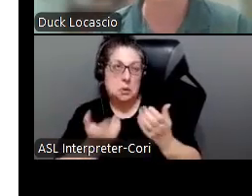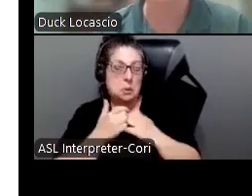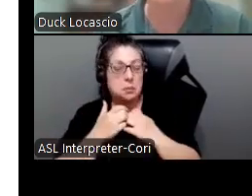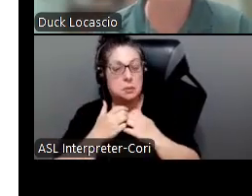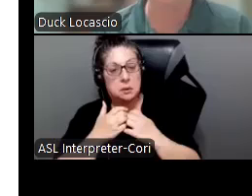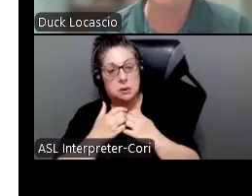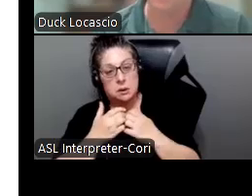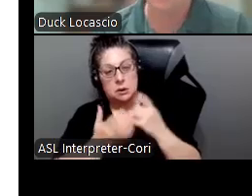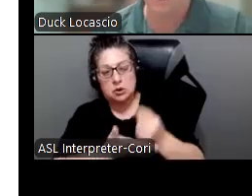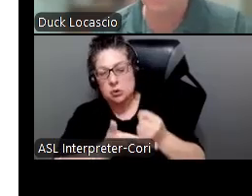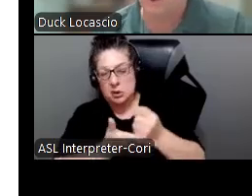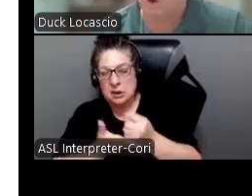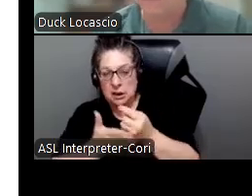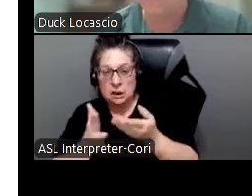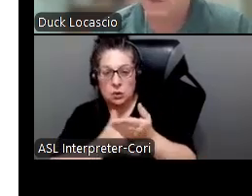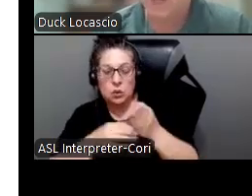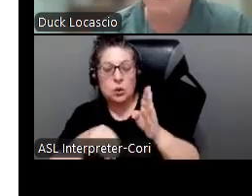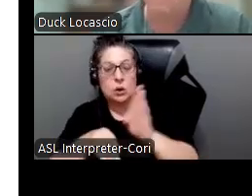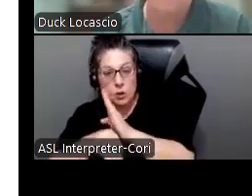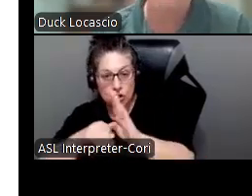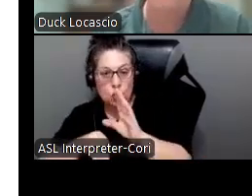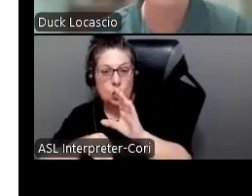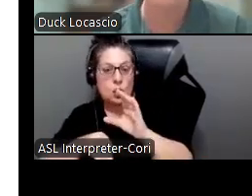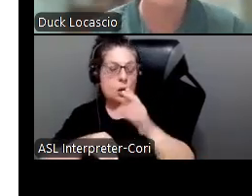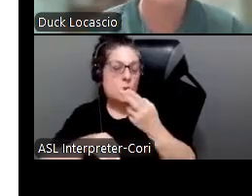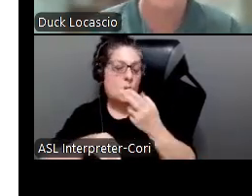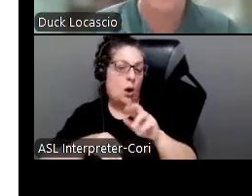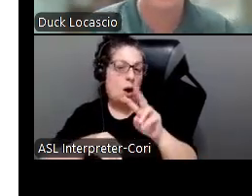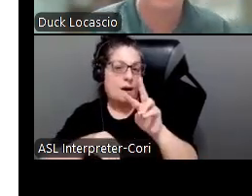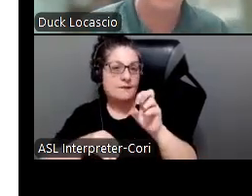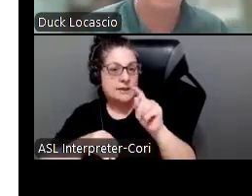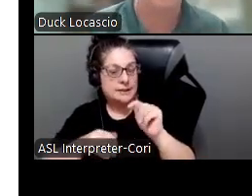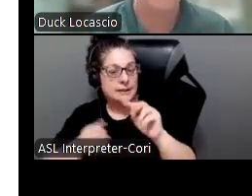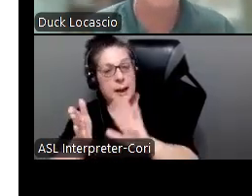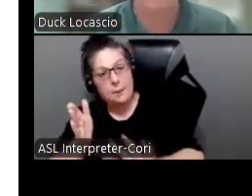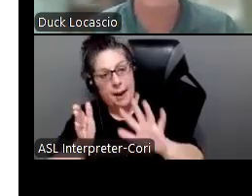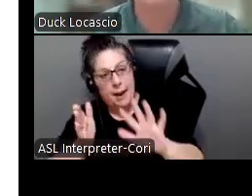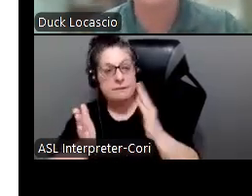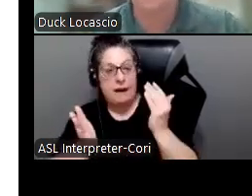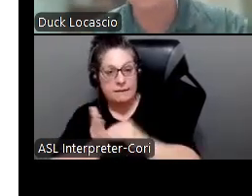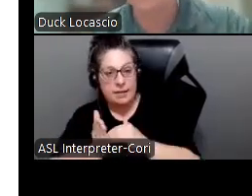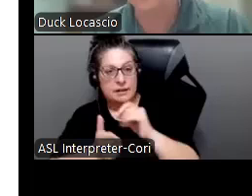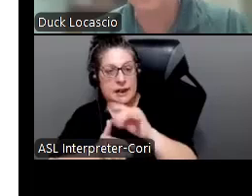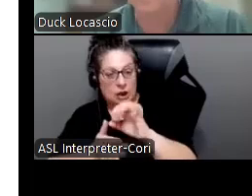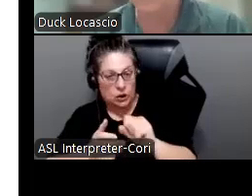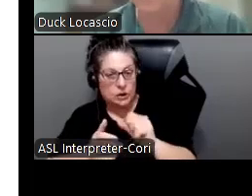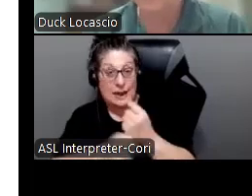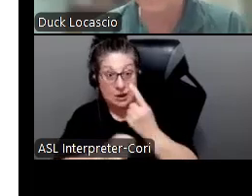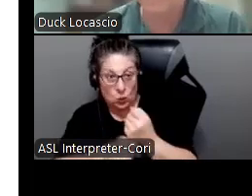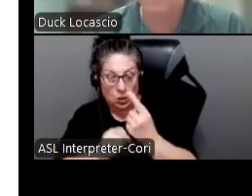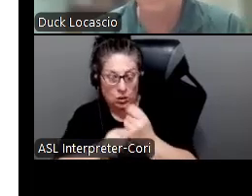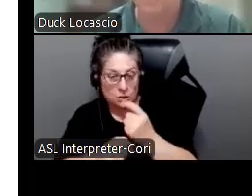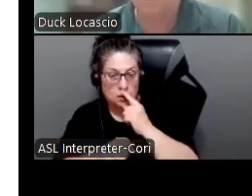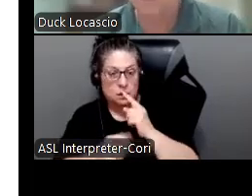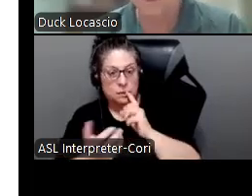we're treating through commercial harvest about 5,000 acres annually to provide for those desired forest conditions across our